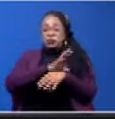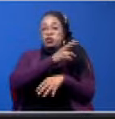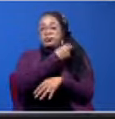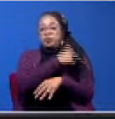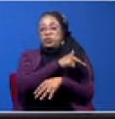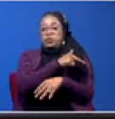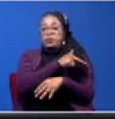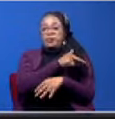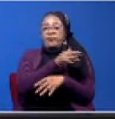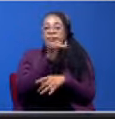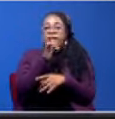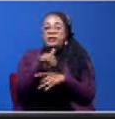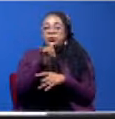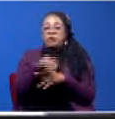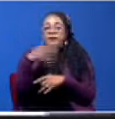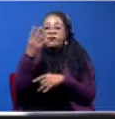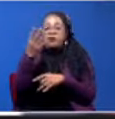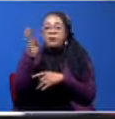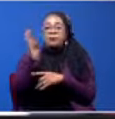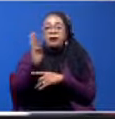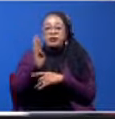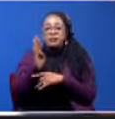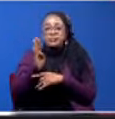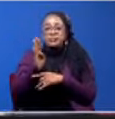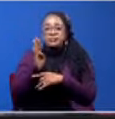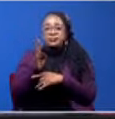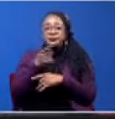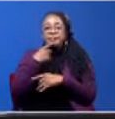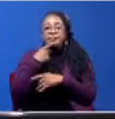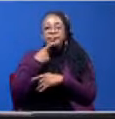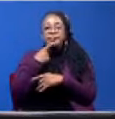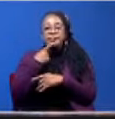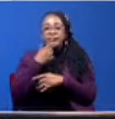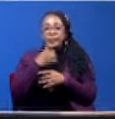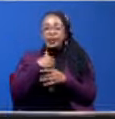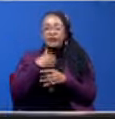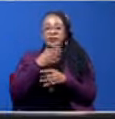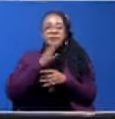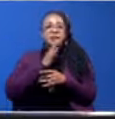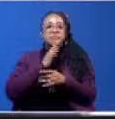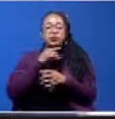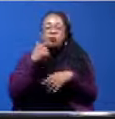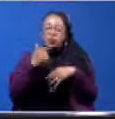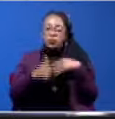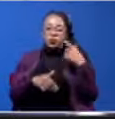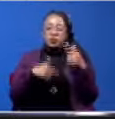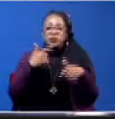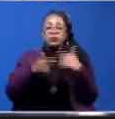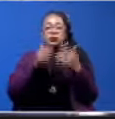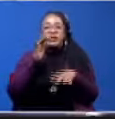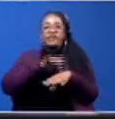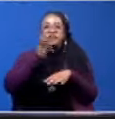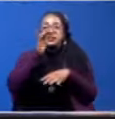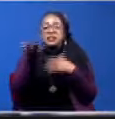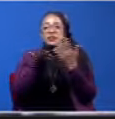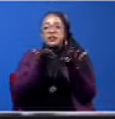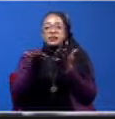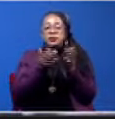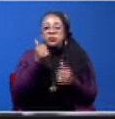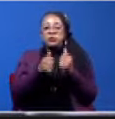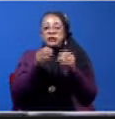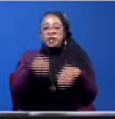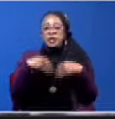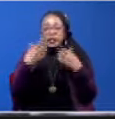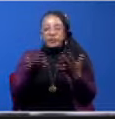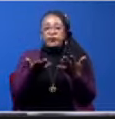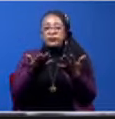were totaling 4 billion Kenya shillings. Wanasema ongezeko la madeni linaendelea kuathiri huduma wanazozitoa. But